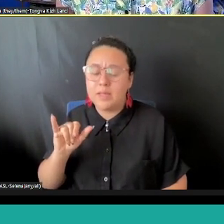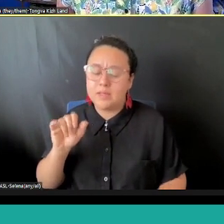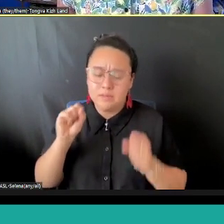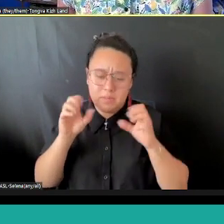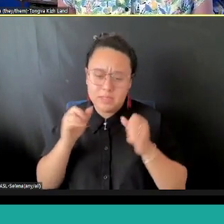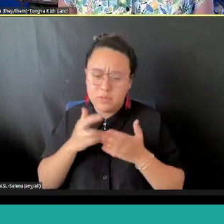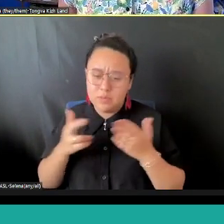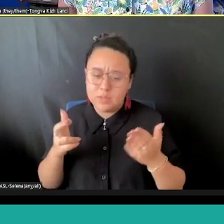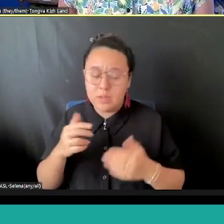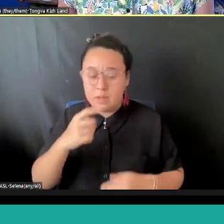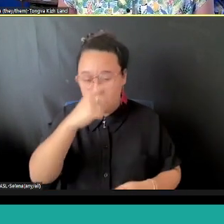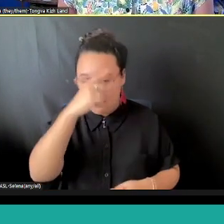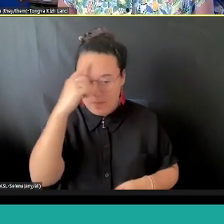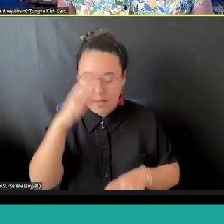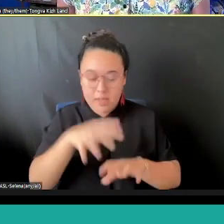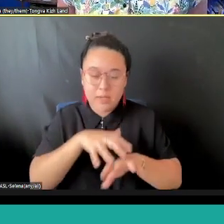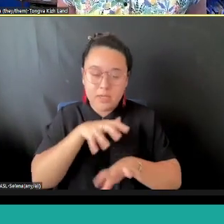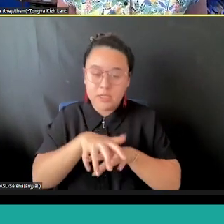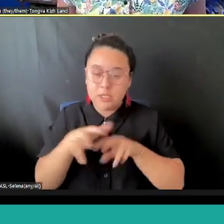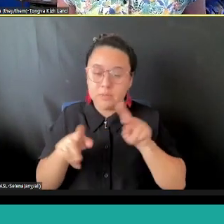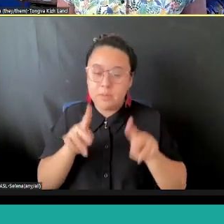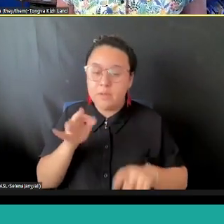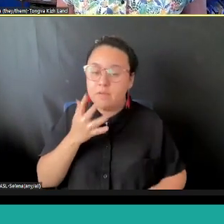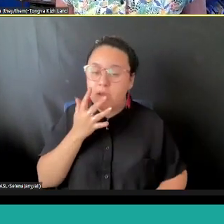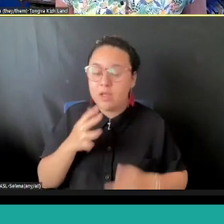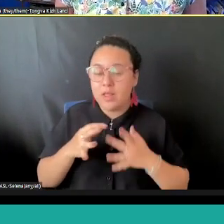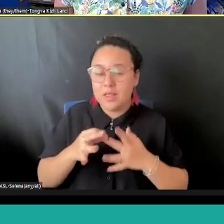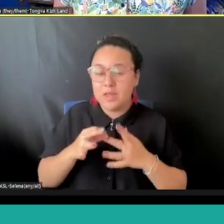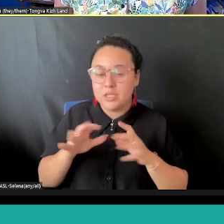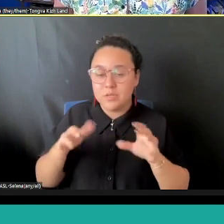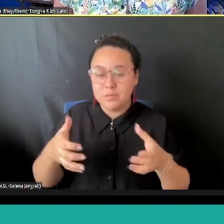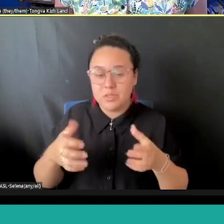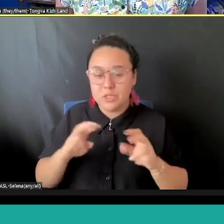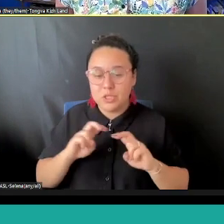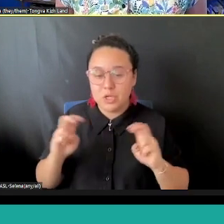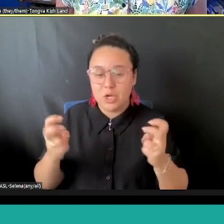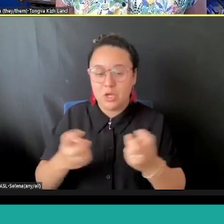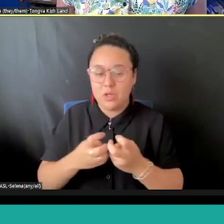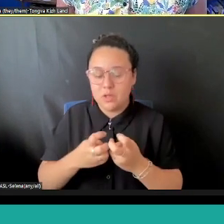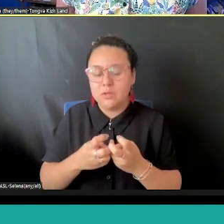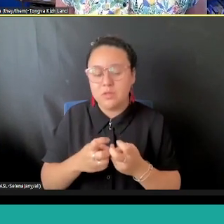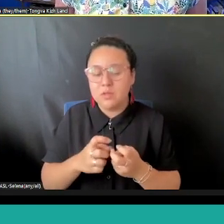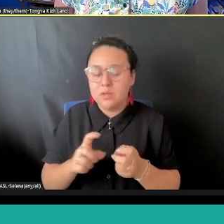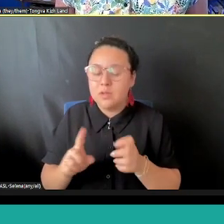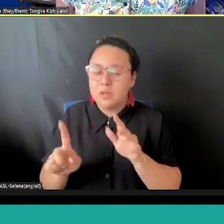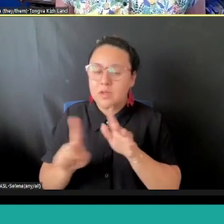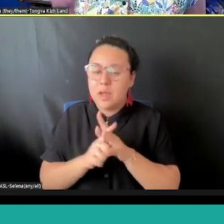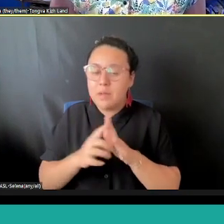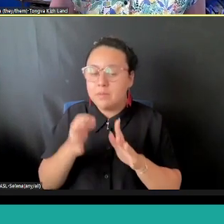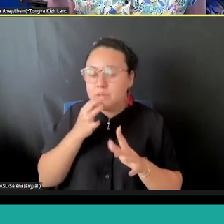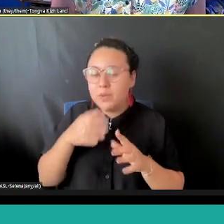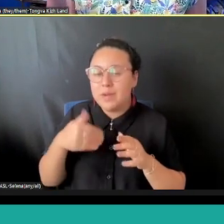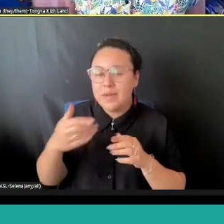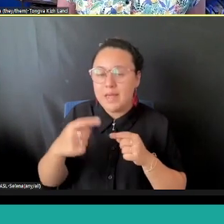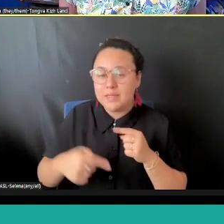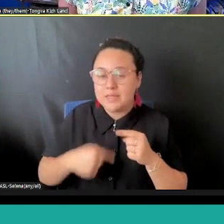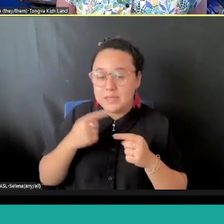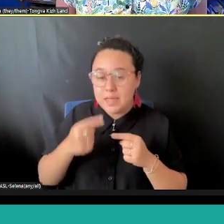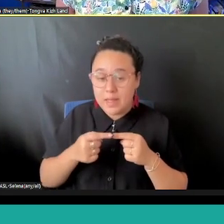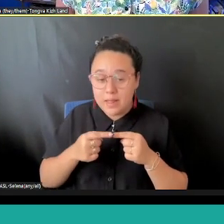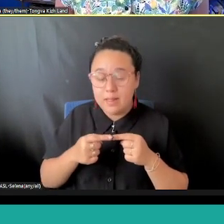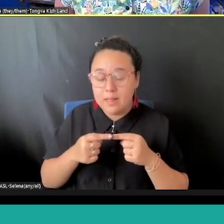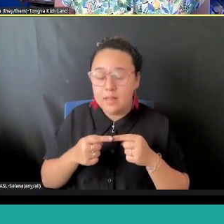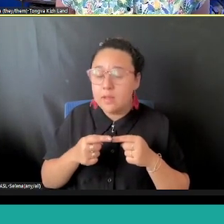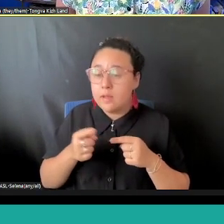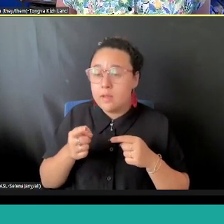of color leadership circle that is going on the next cycle soon. And I highly recommend folks, if you are in a leadership